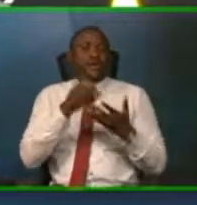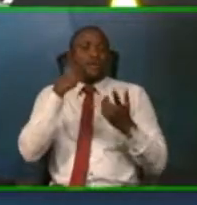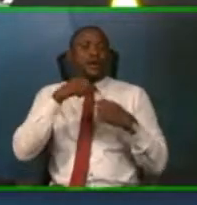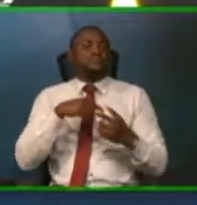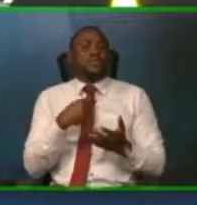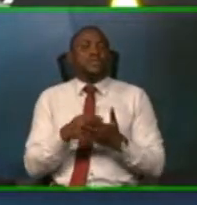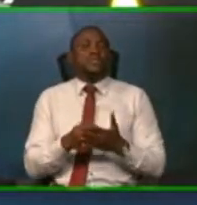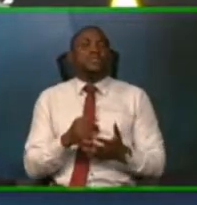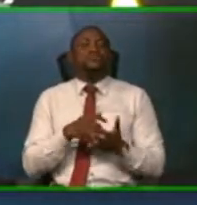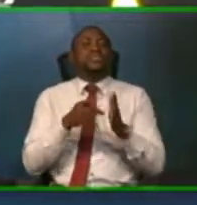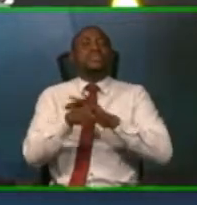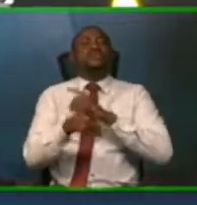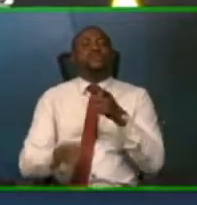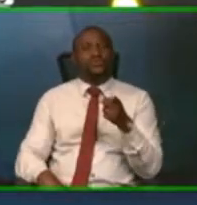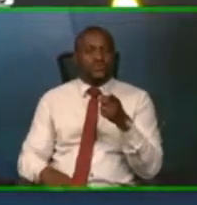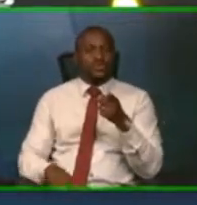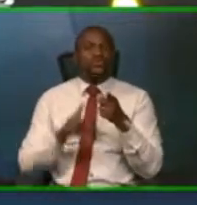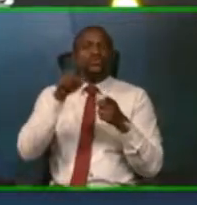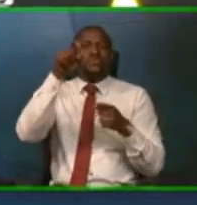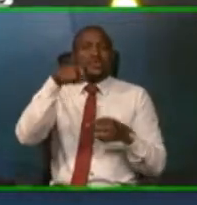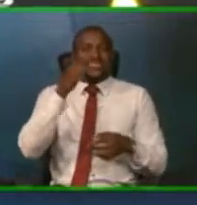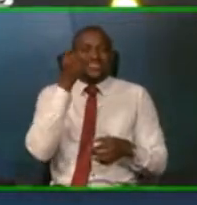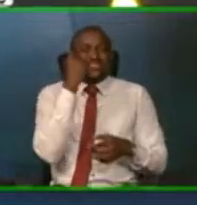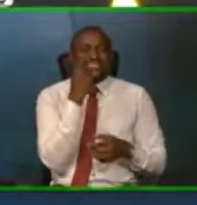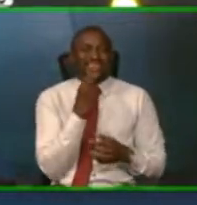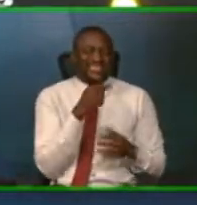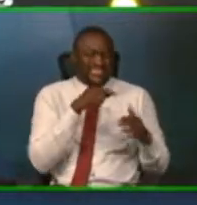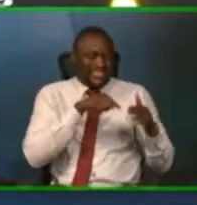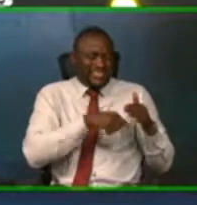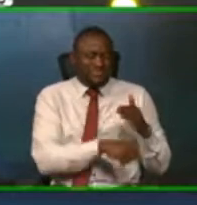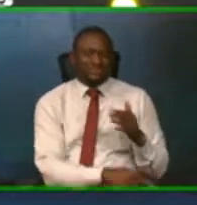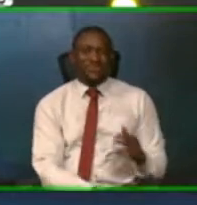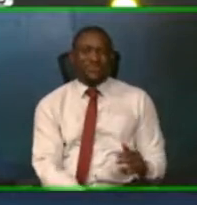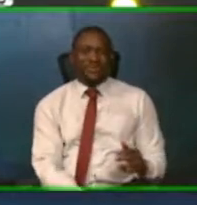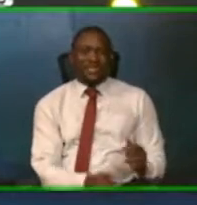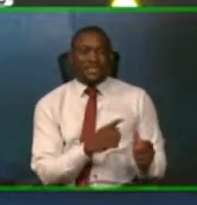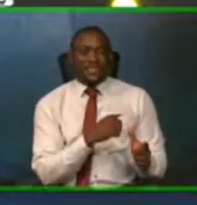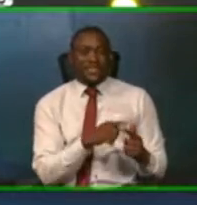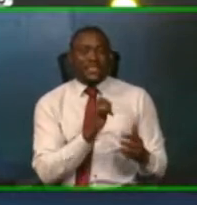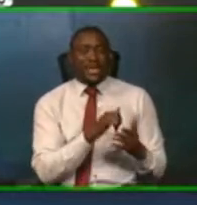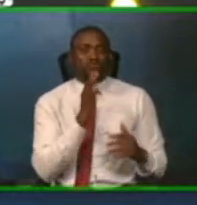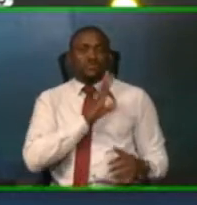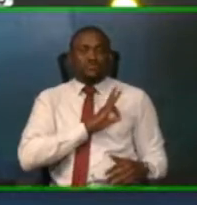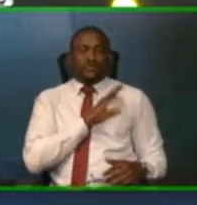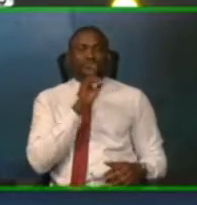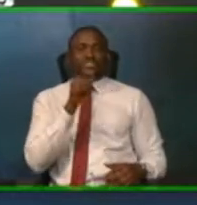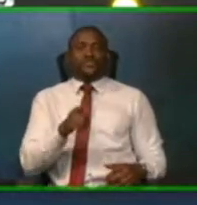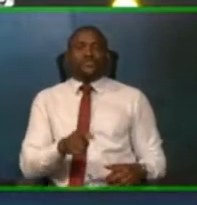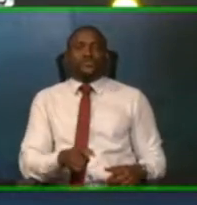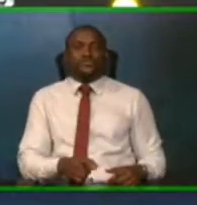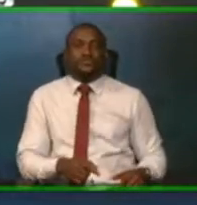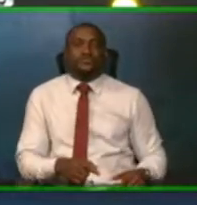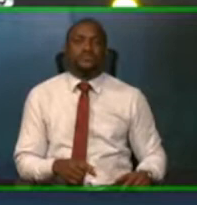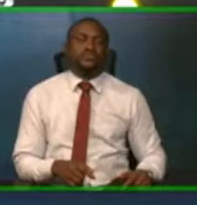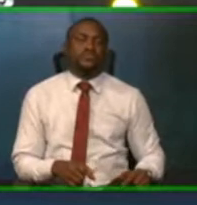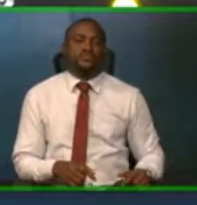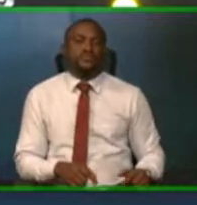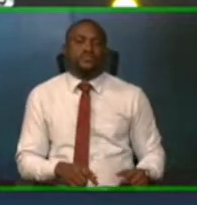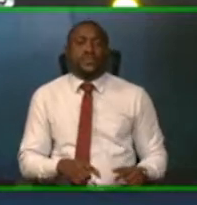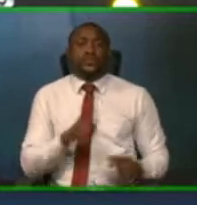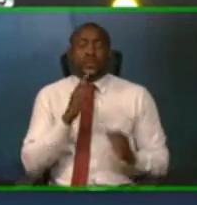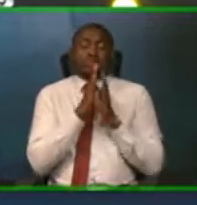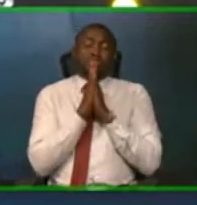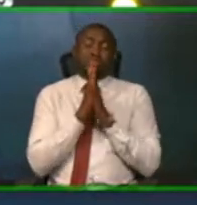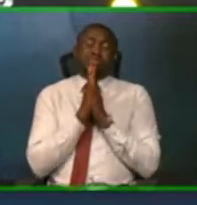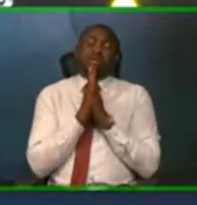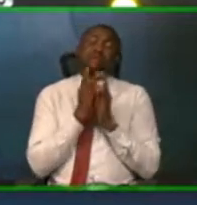will kill you. You must understand death to the flesh. Then that will profit you. Are we together now? You are praying